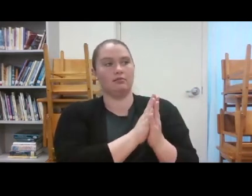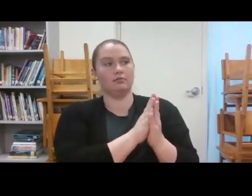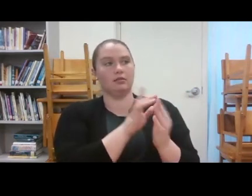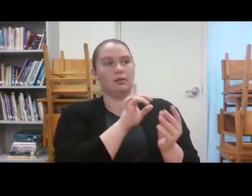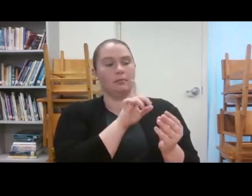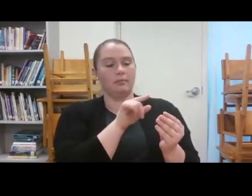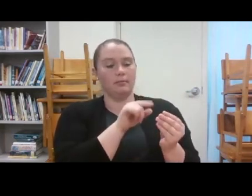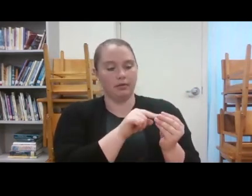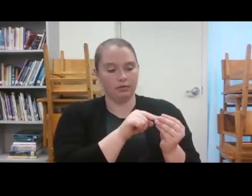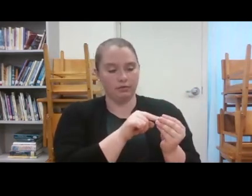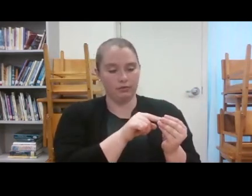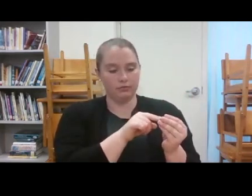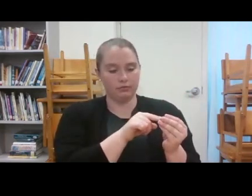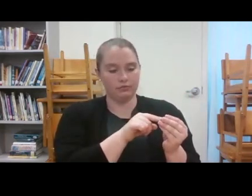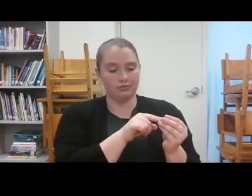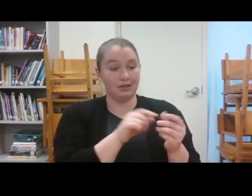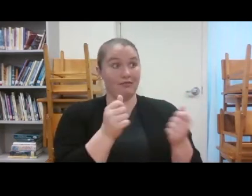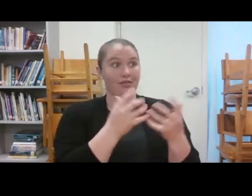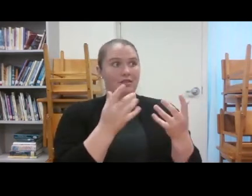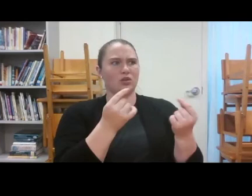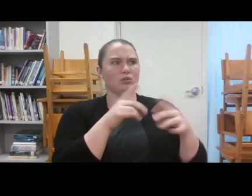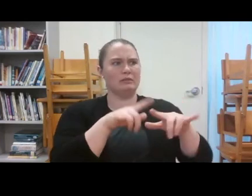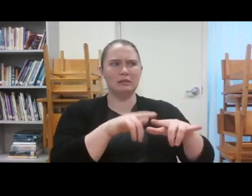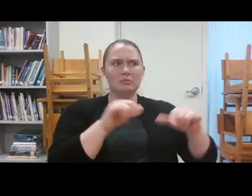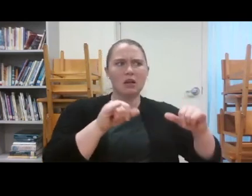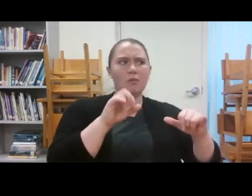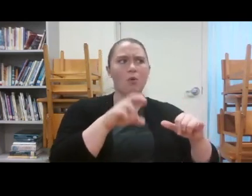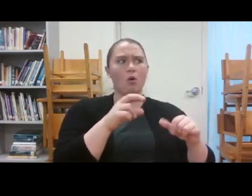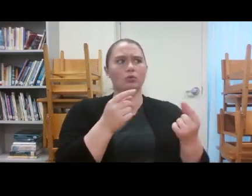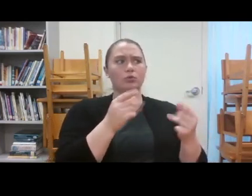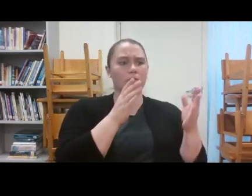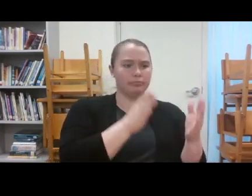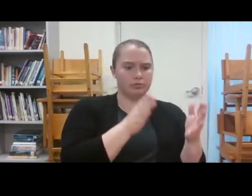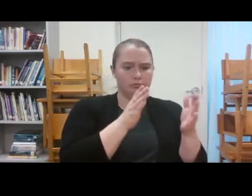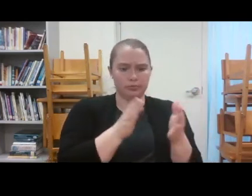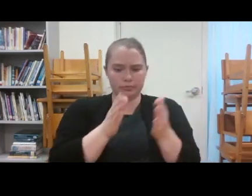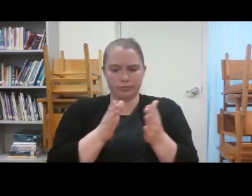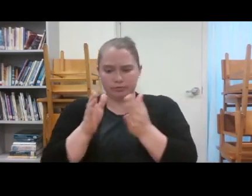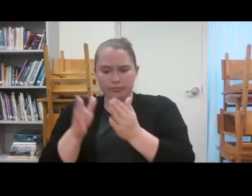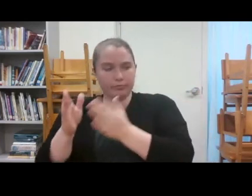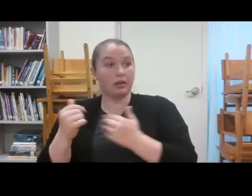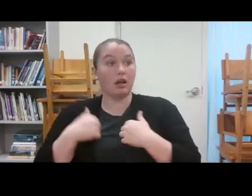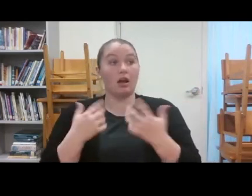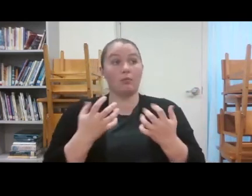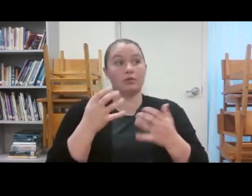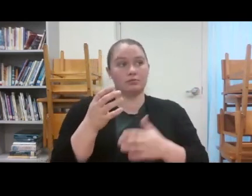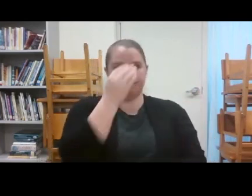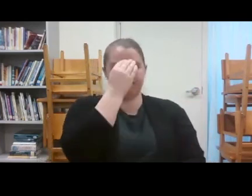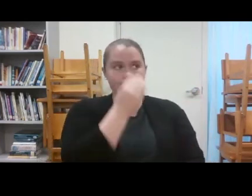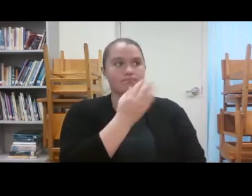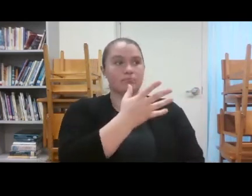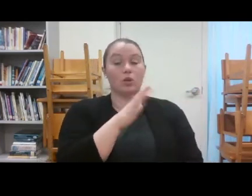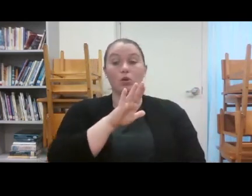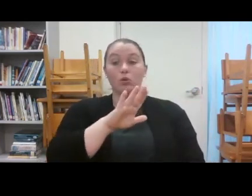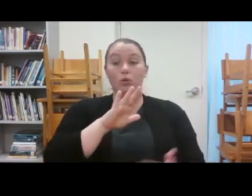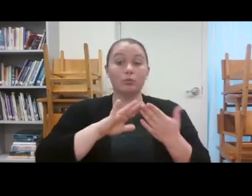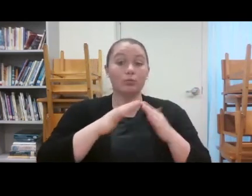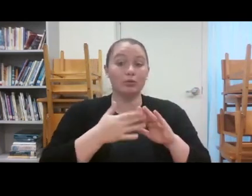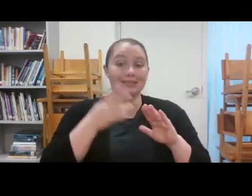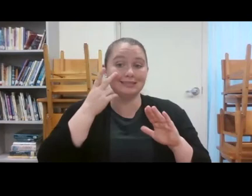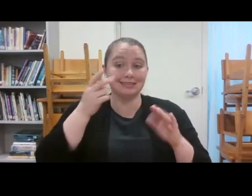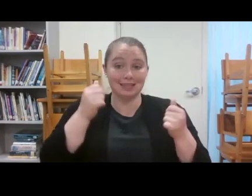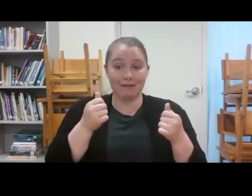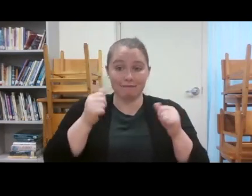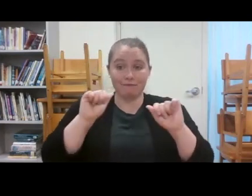do you do everything all at once, or do you do it phased? I do want to share with you guys that once your community sees the efforts